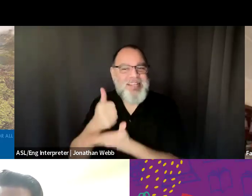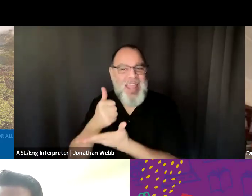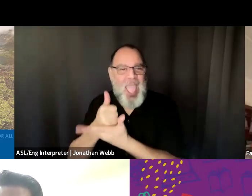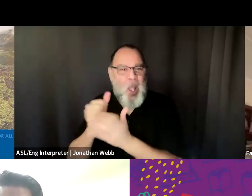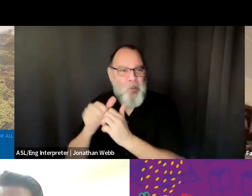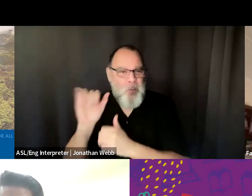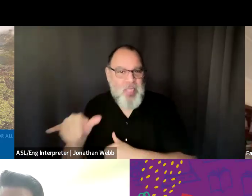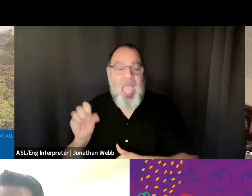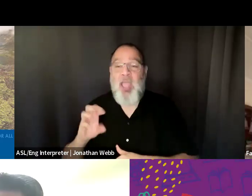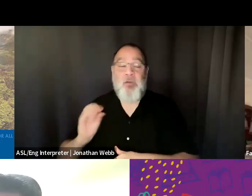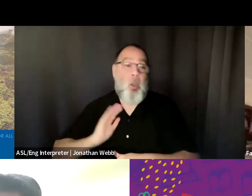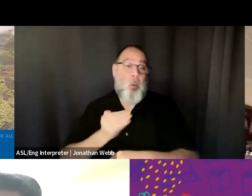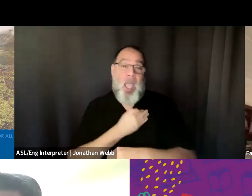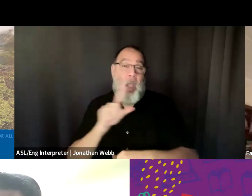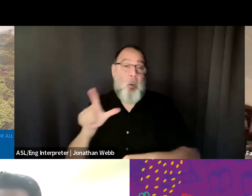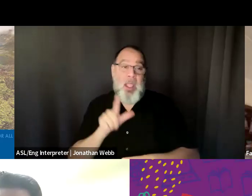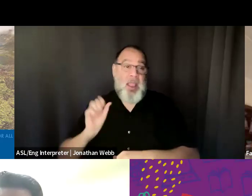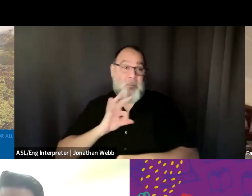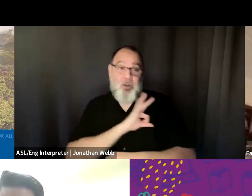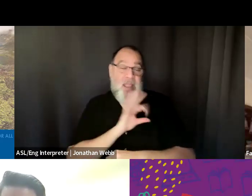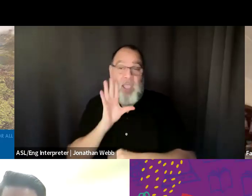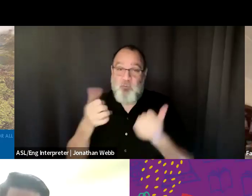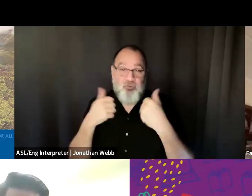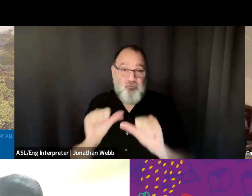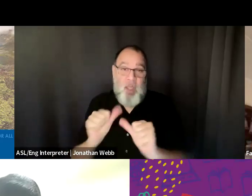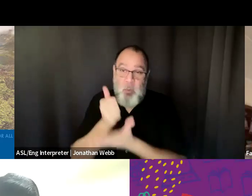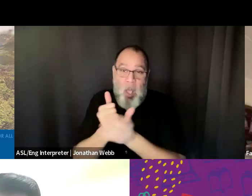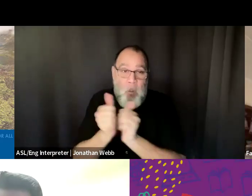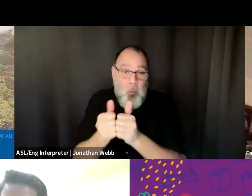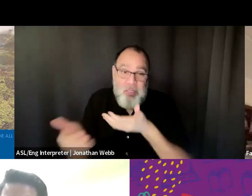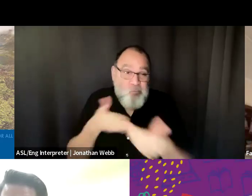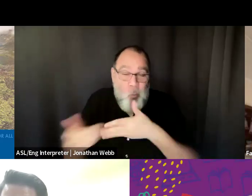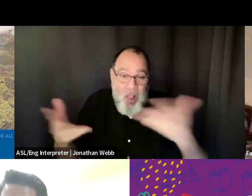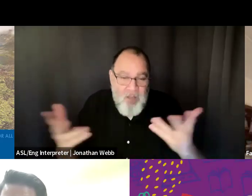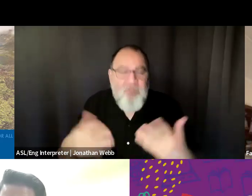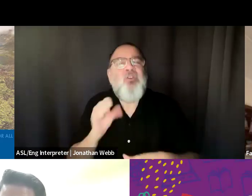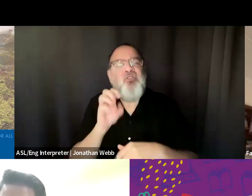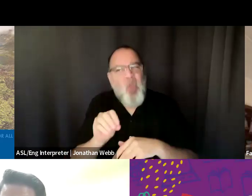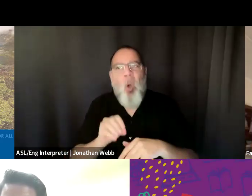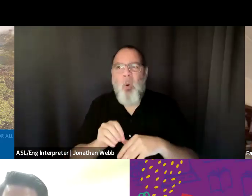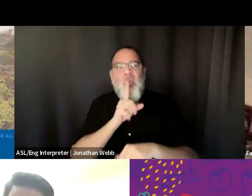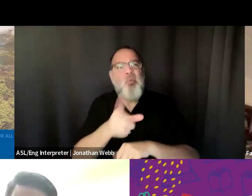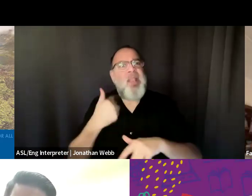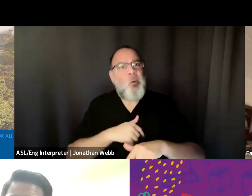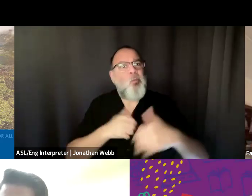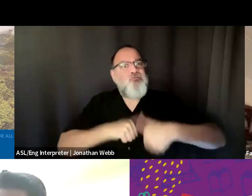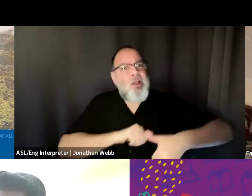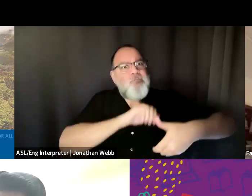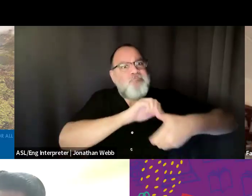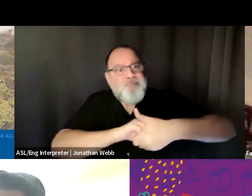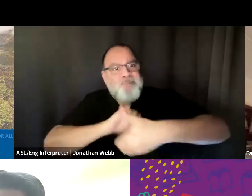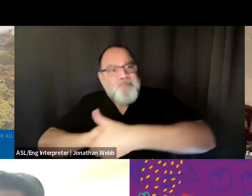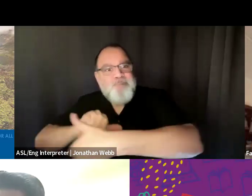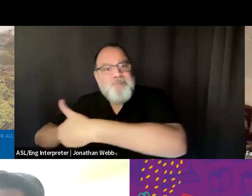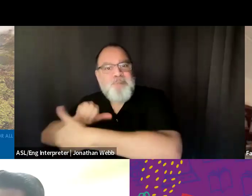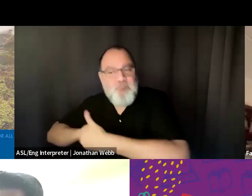with whatever we can. And yeah, just working with others to bring programs out into the public for us is